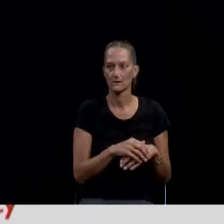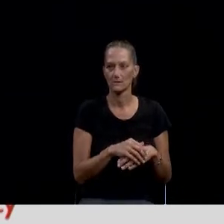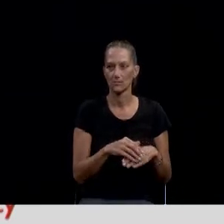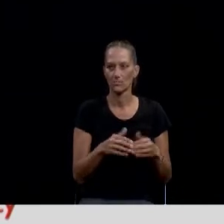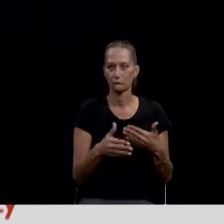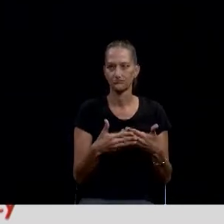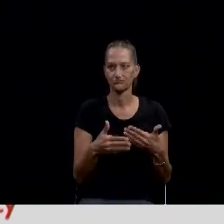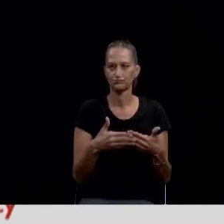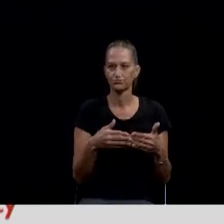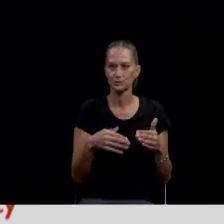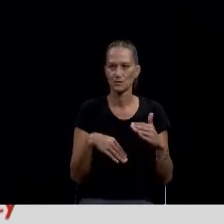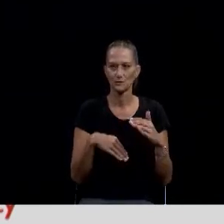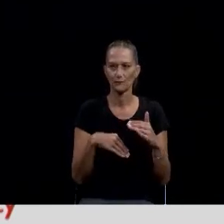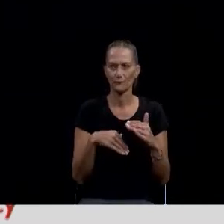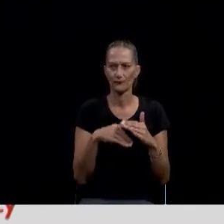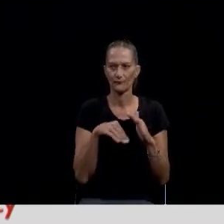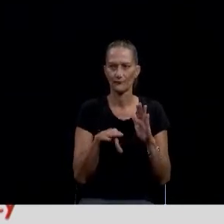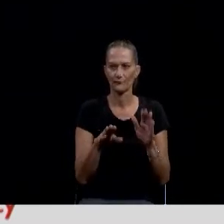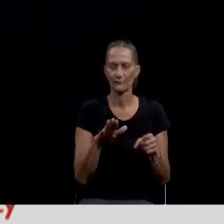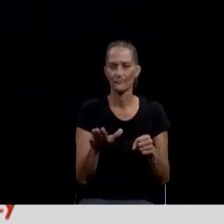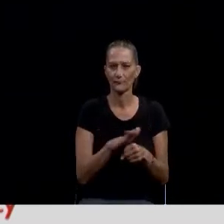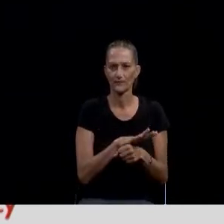project is coming up out of the ground as we speak.